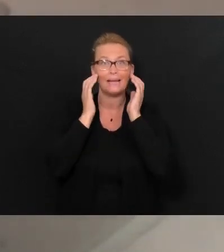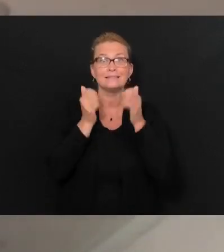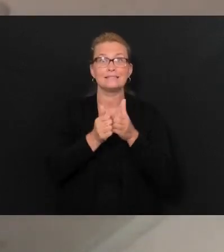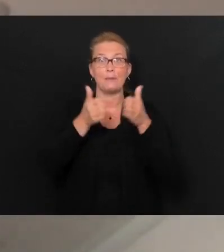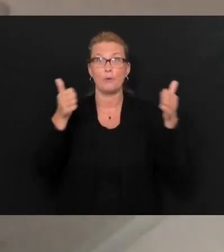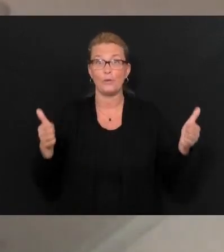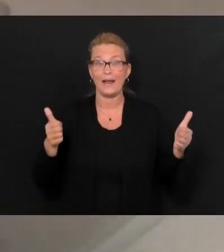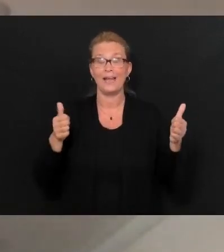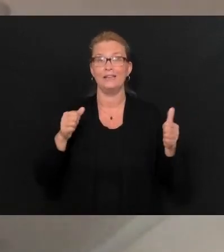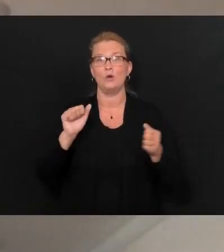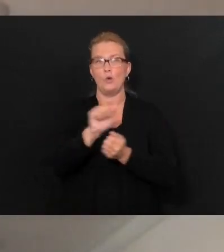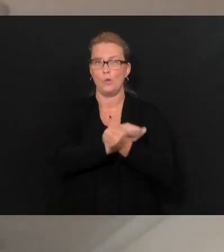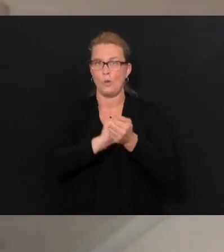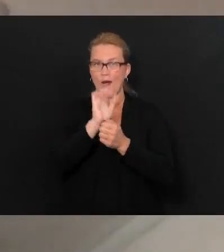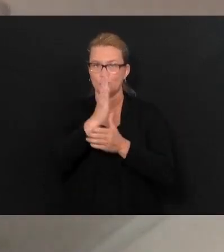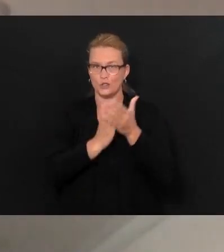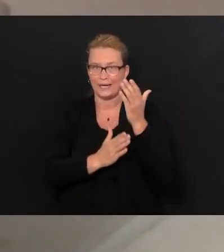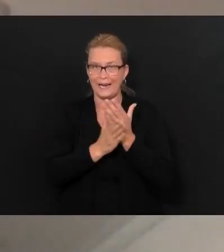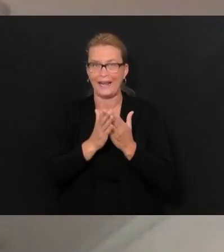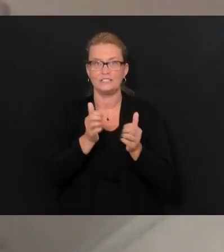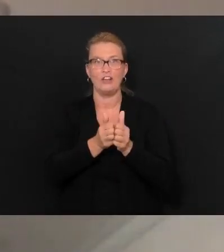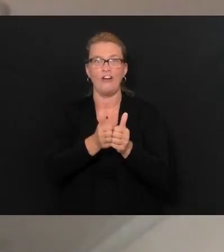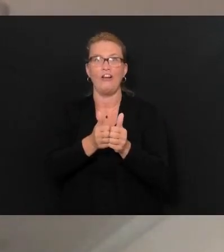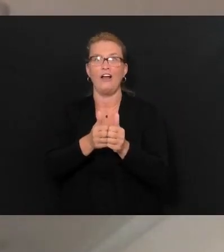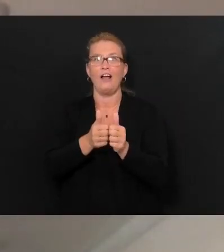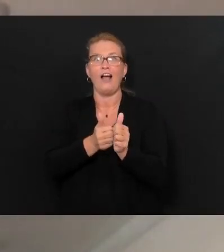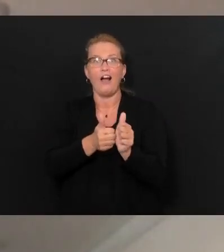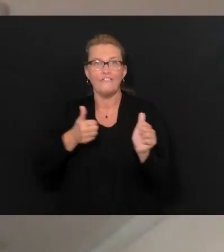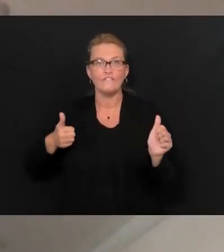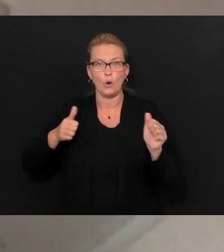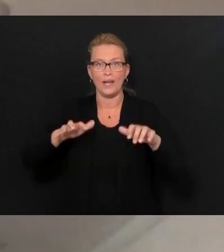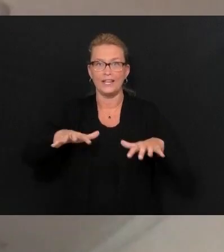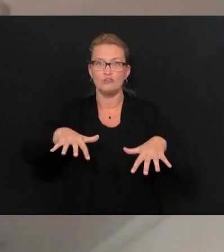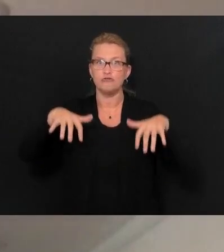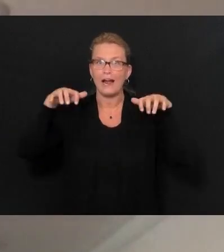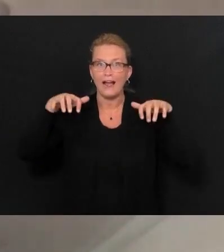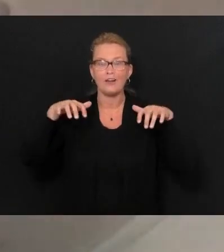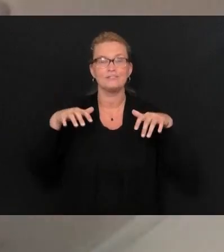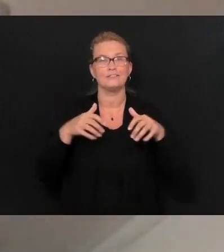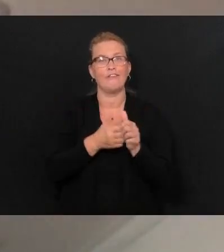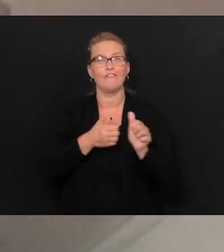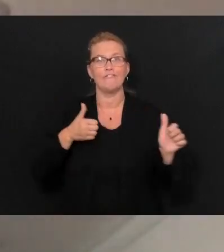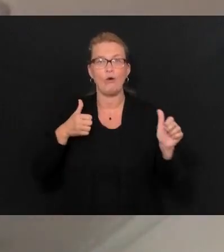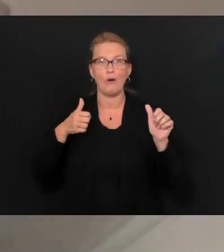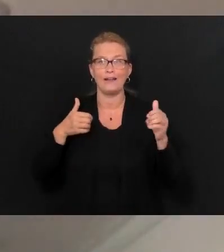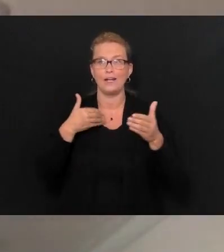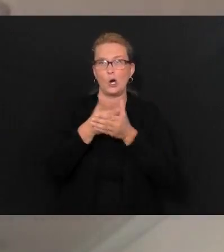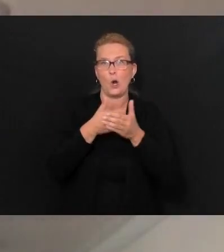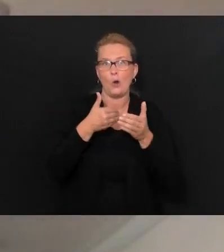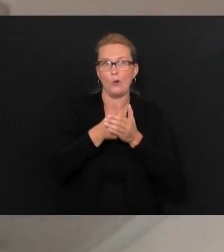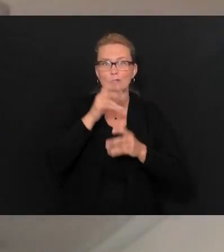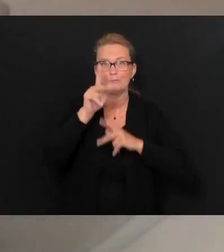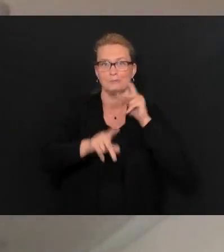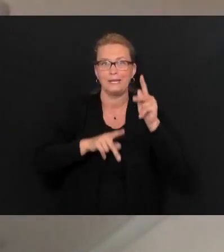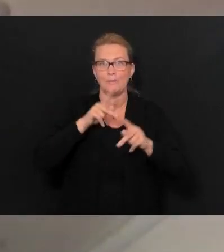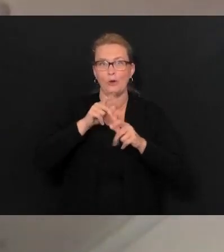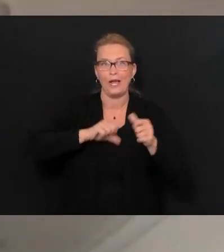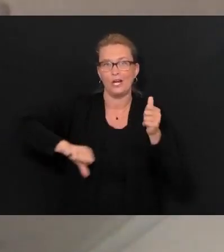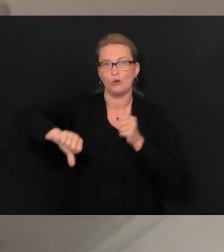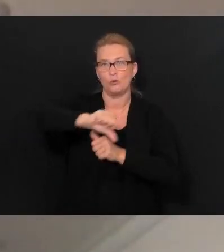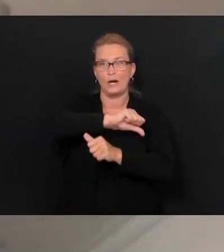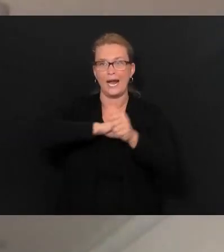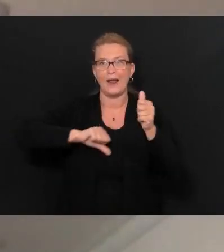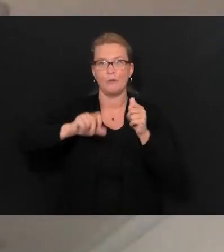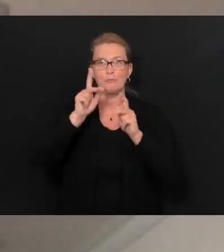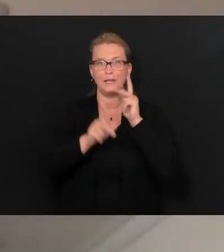apart, wash your hands, avoid crowds, avoid indoor closed spaces, and avoid being around people for